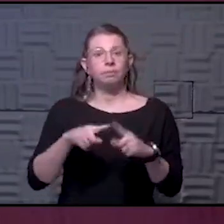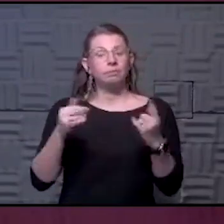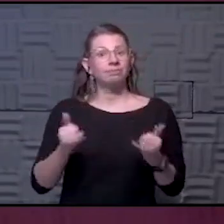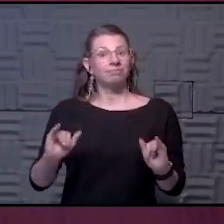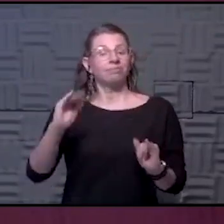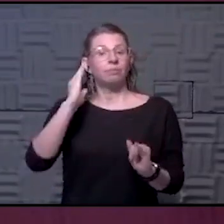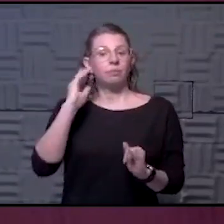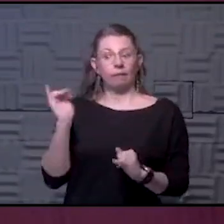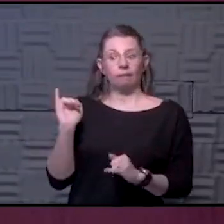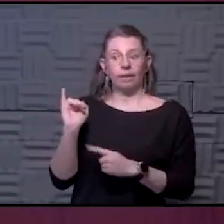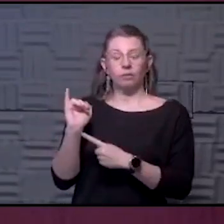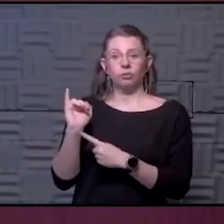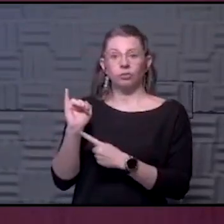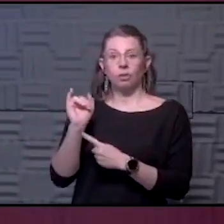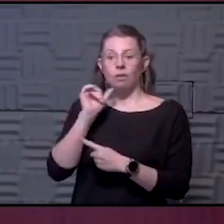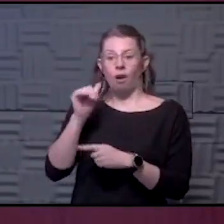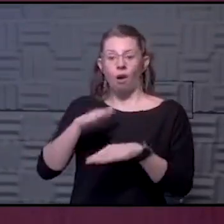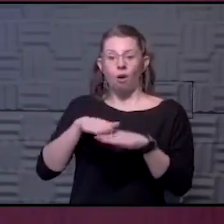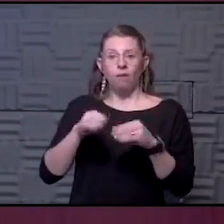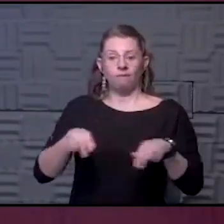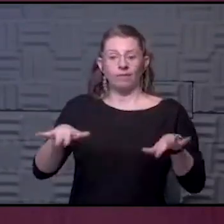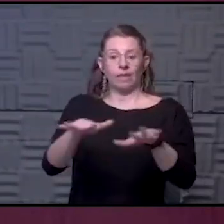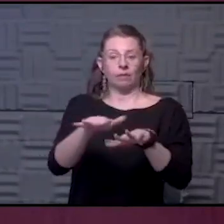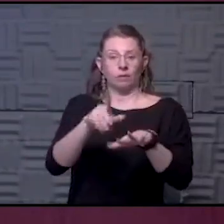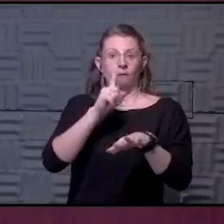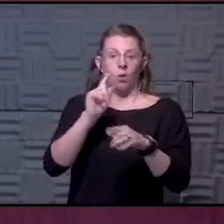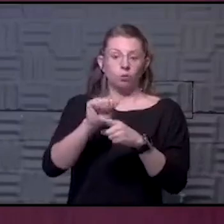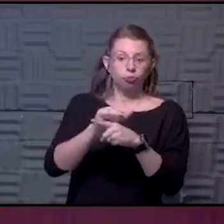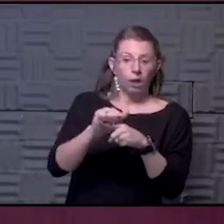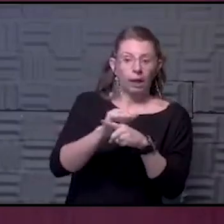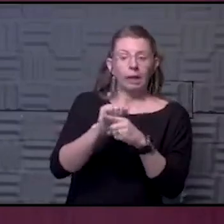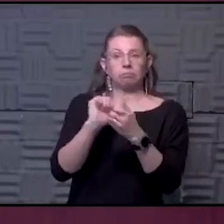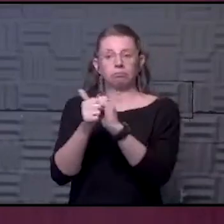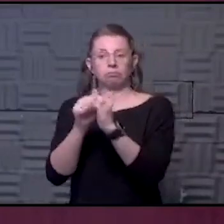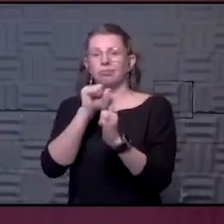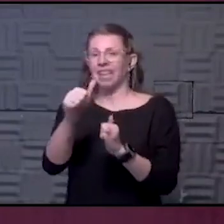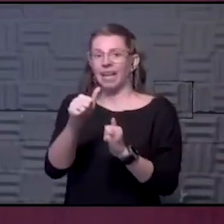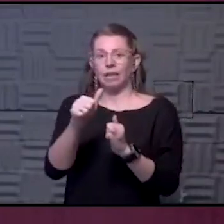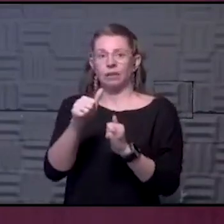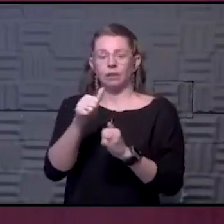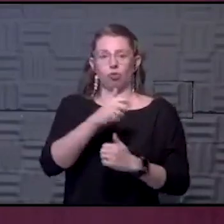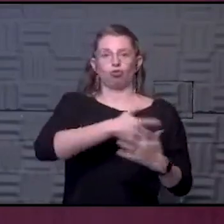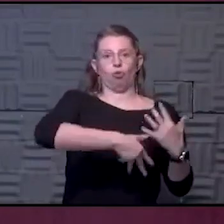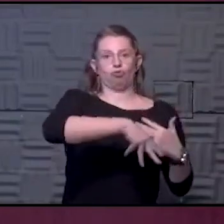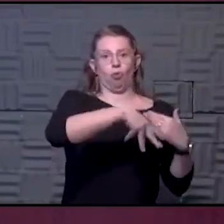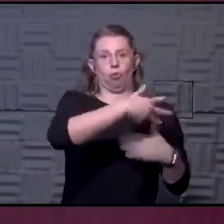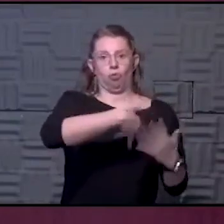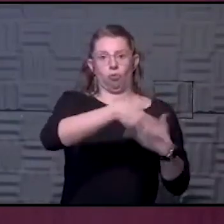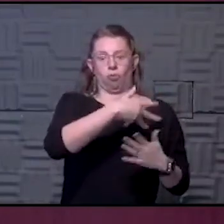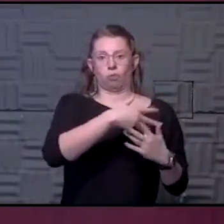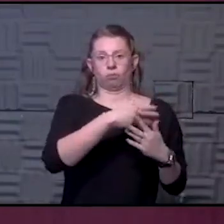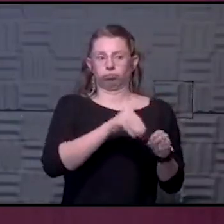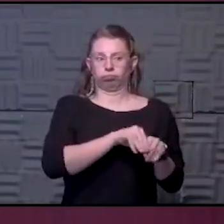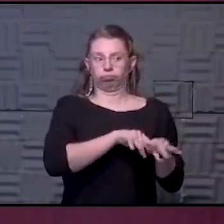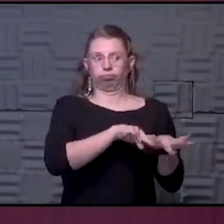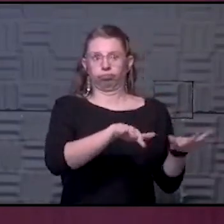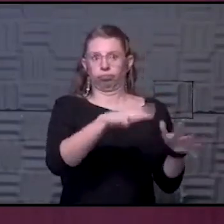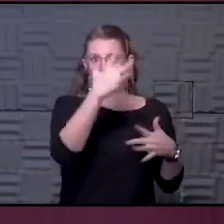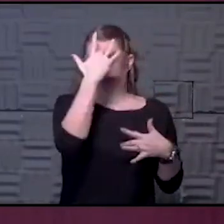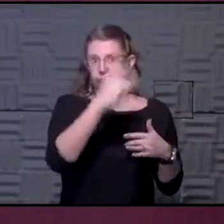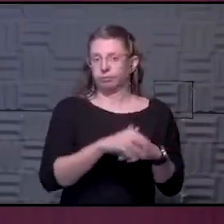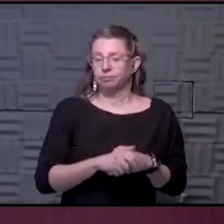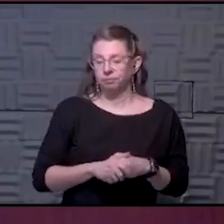the infection is not on the field in training and in competition. It's in their social circles. That's been made very clear, that